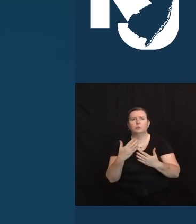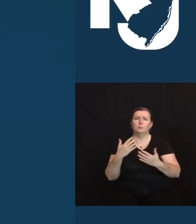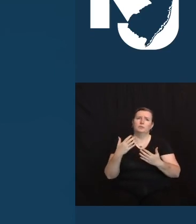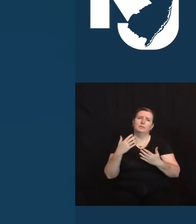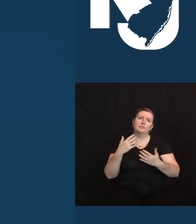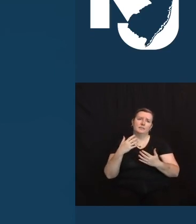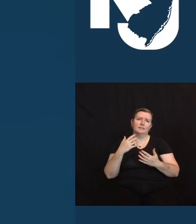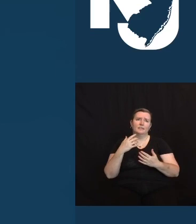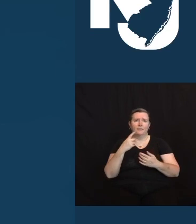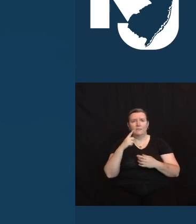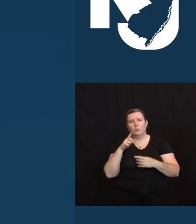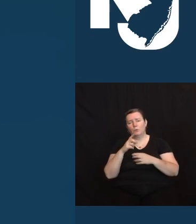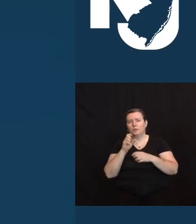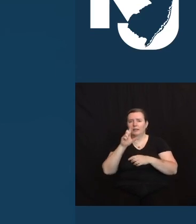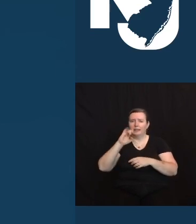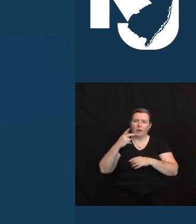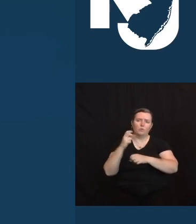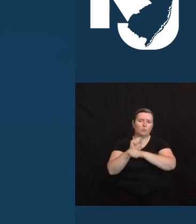health.